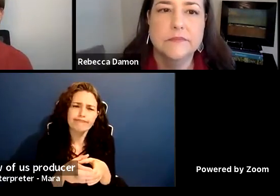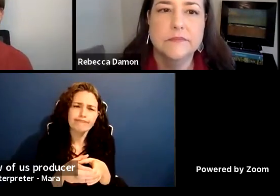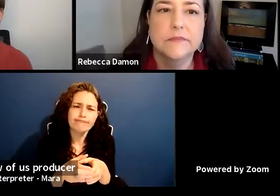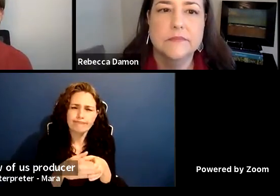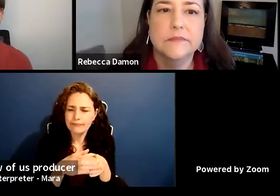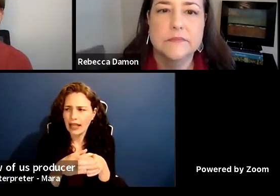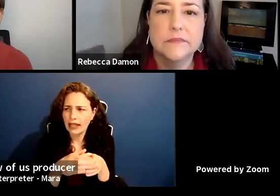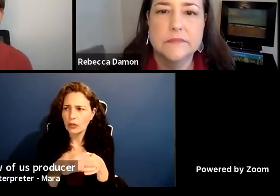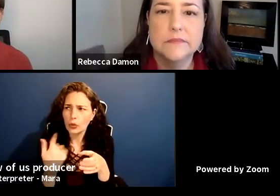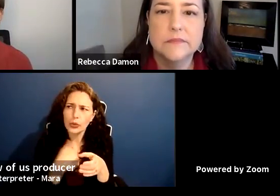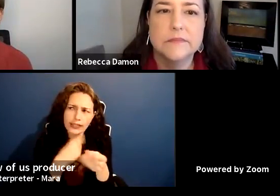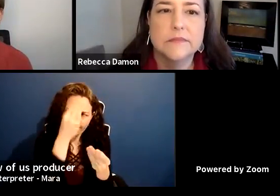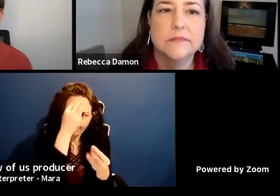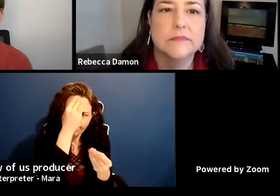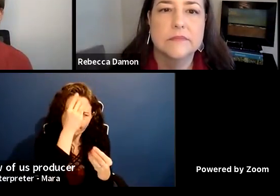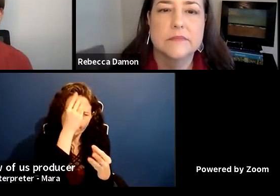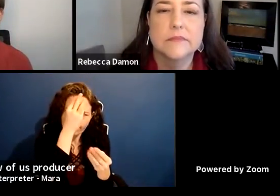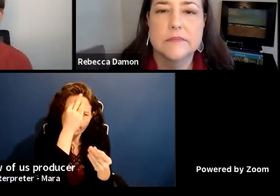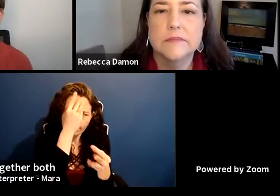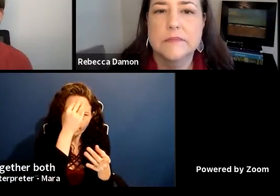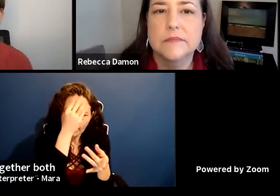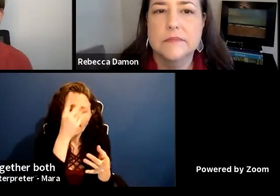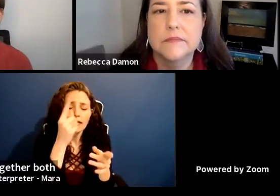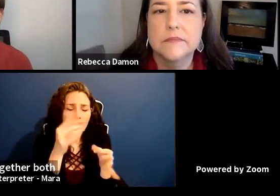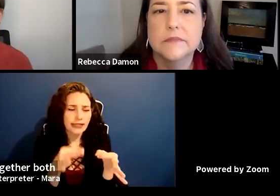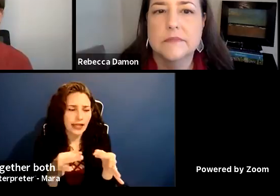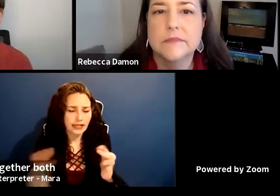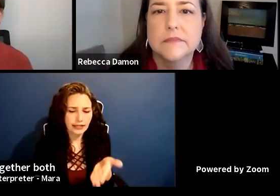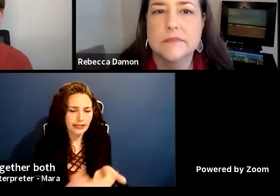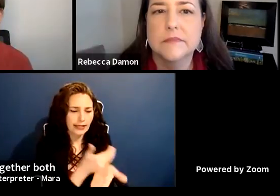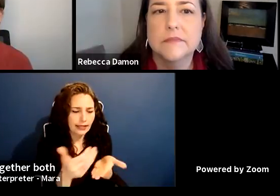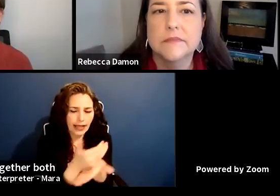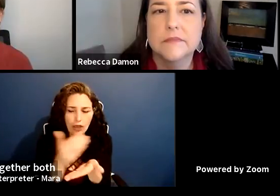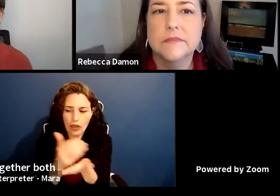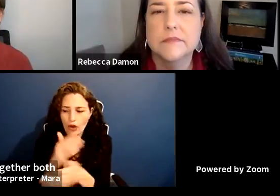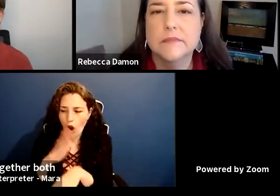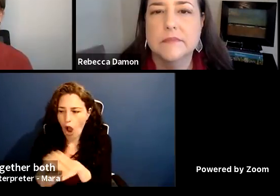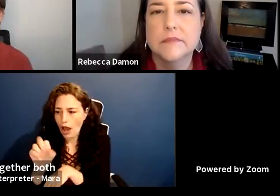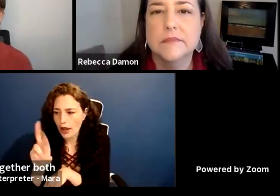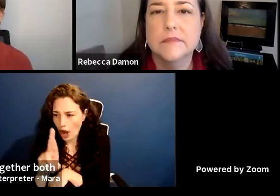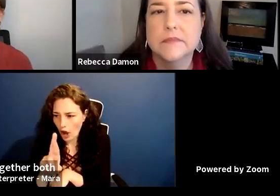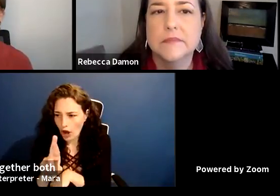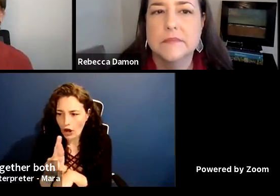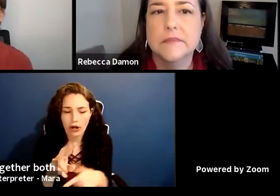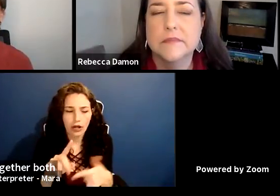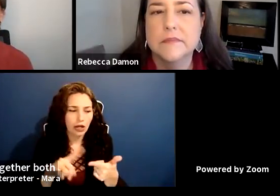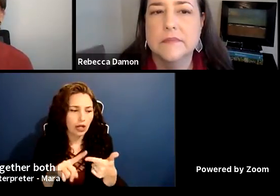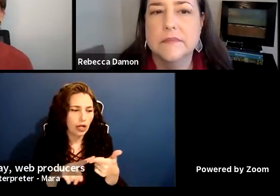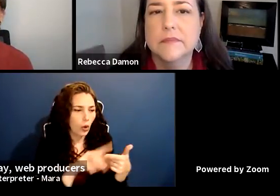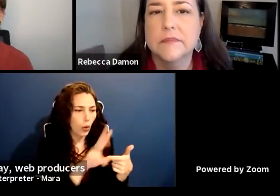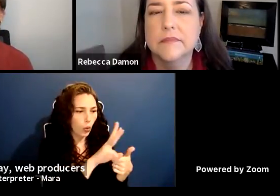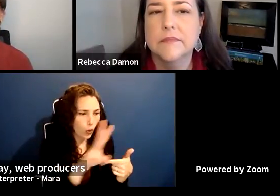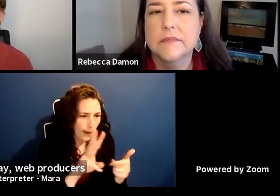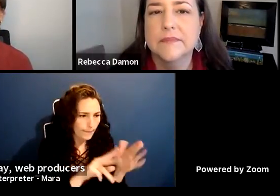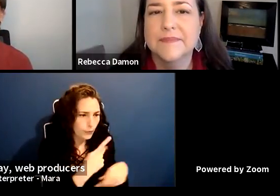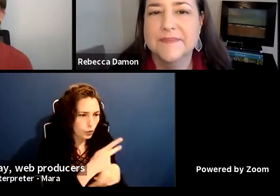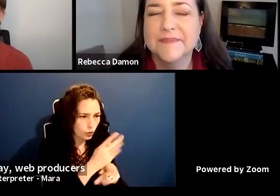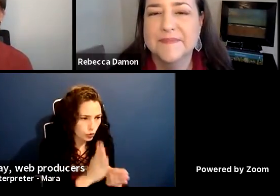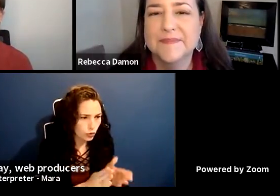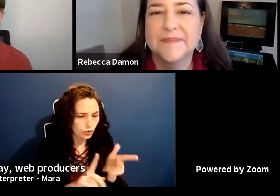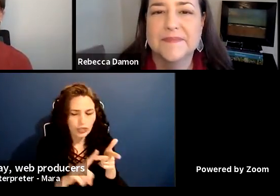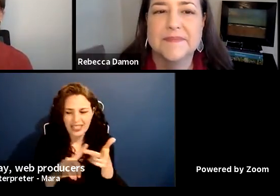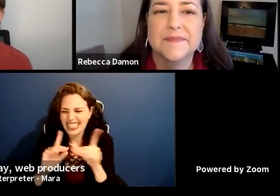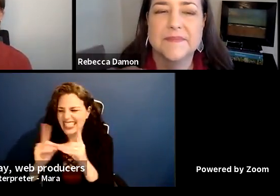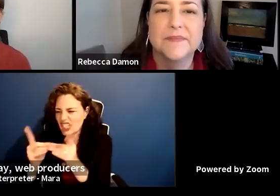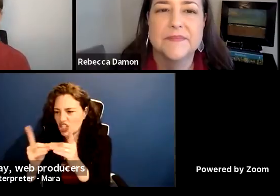on air, TV producers, I should say, web producers, digital, which is CBSN